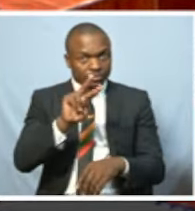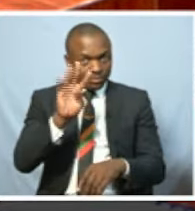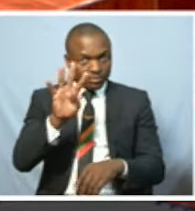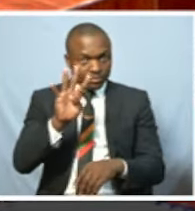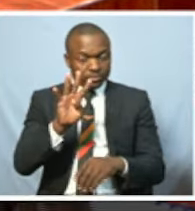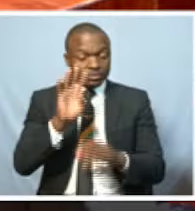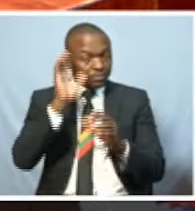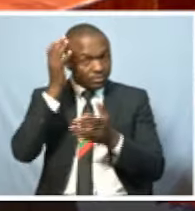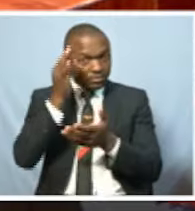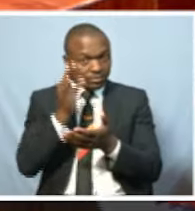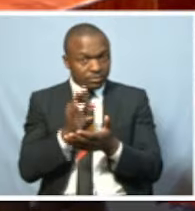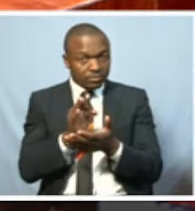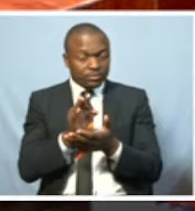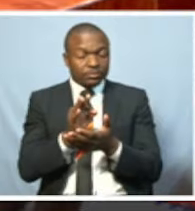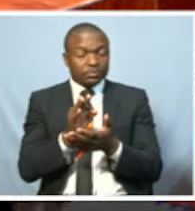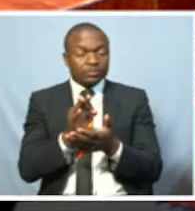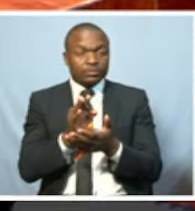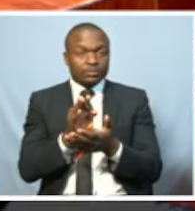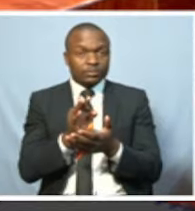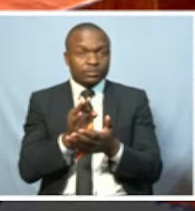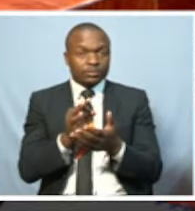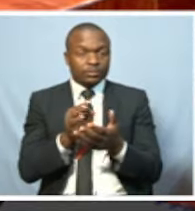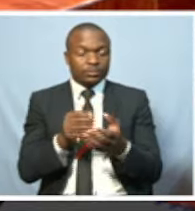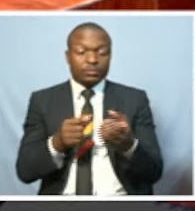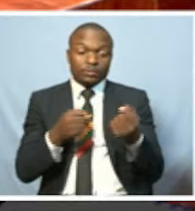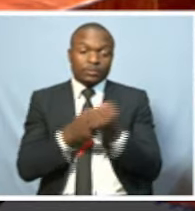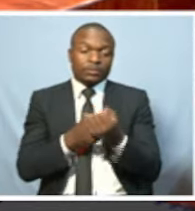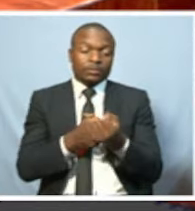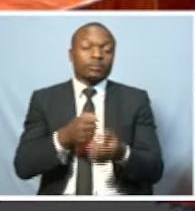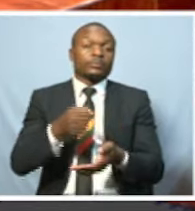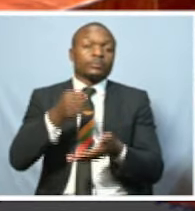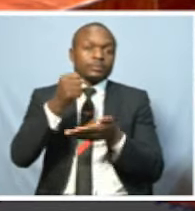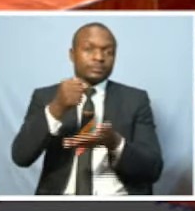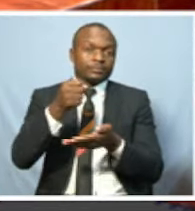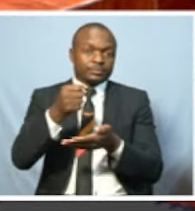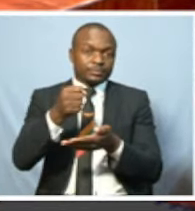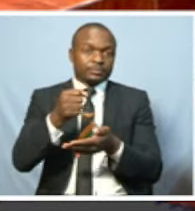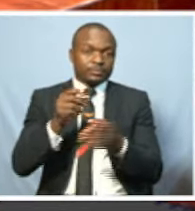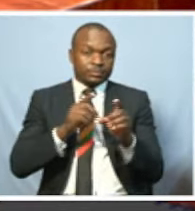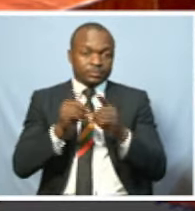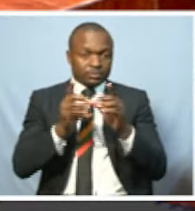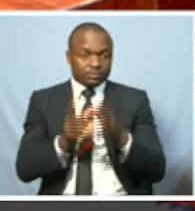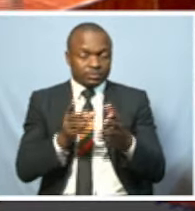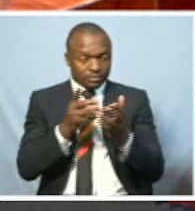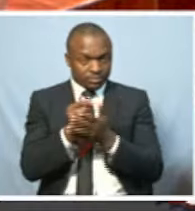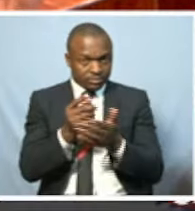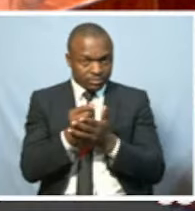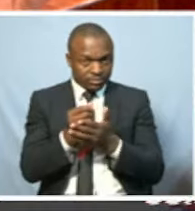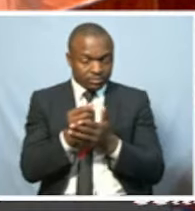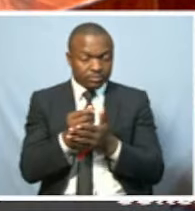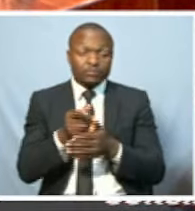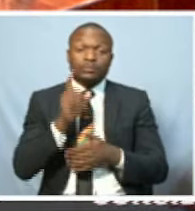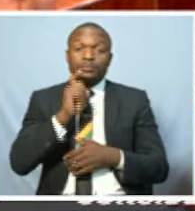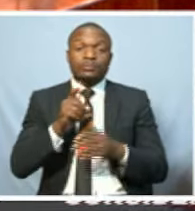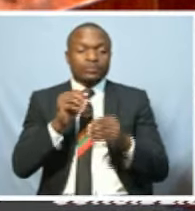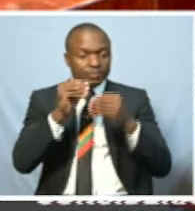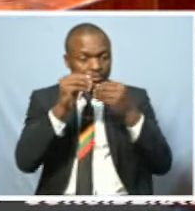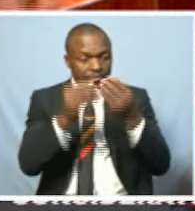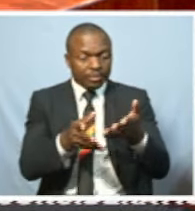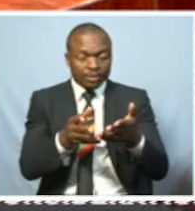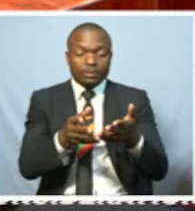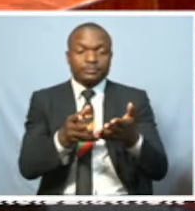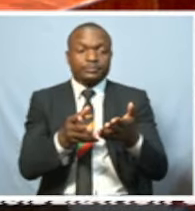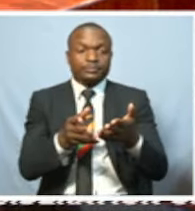Secretariat, on budget funding, Director Finance has to give us